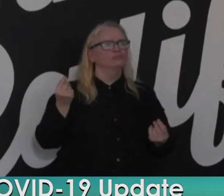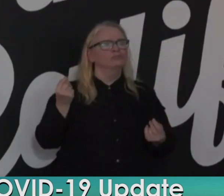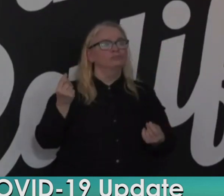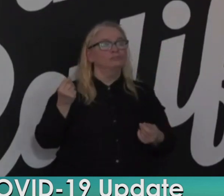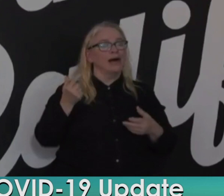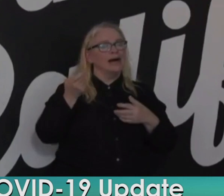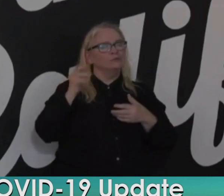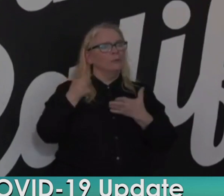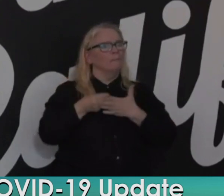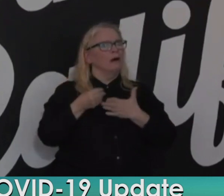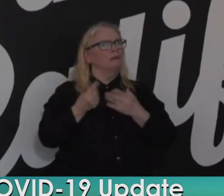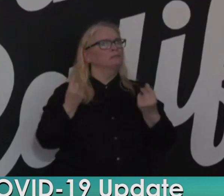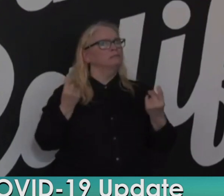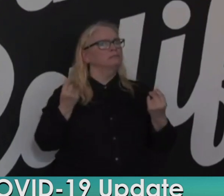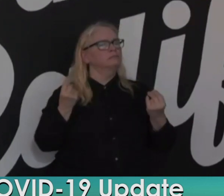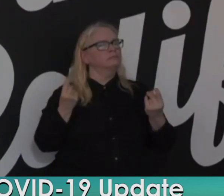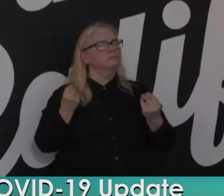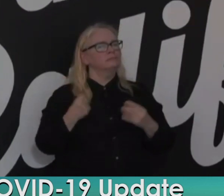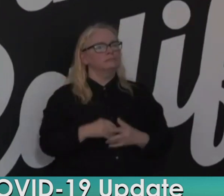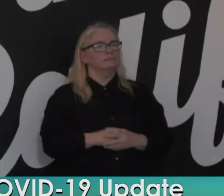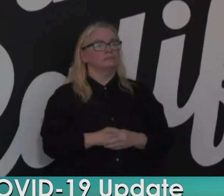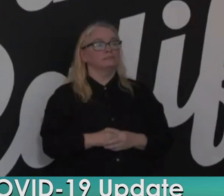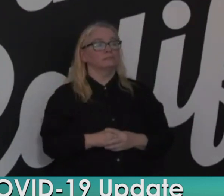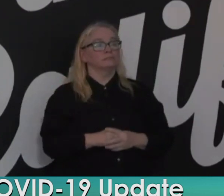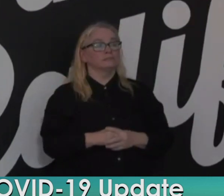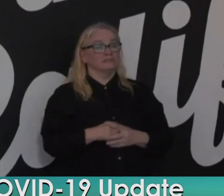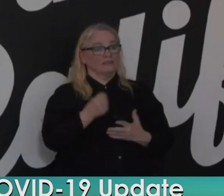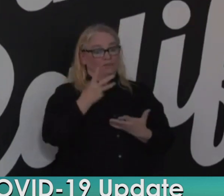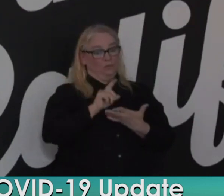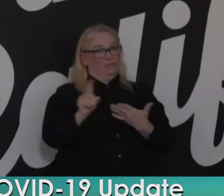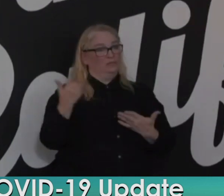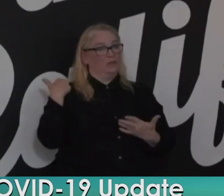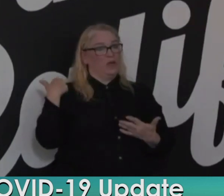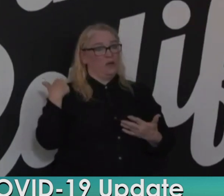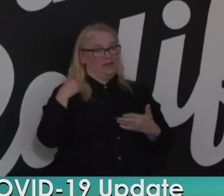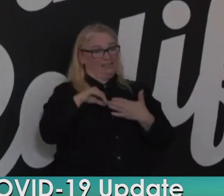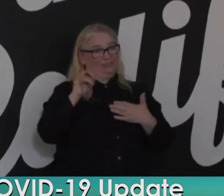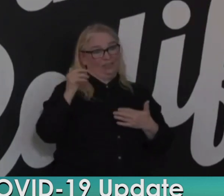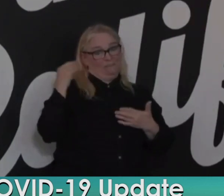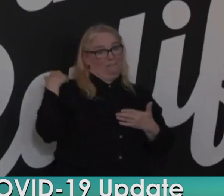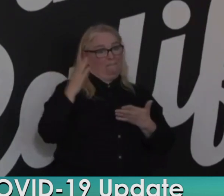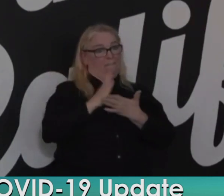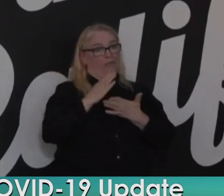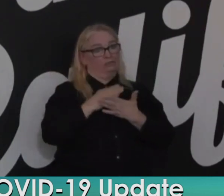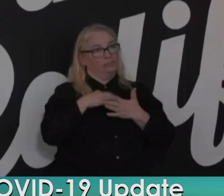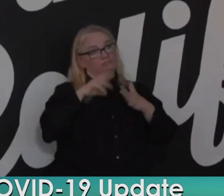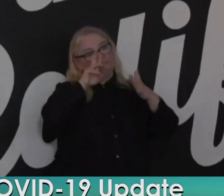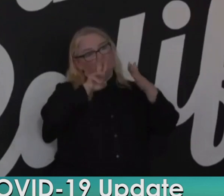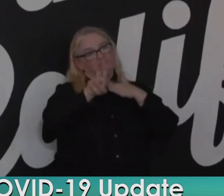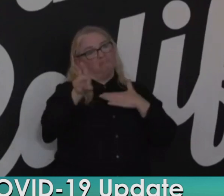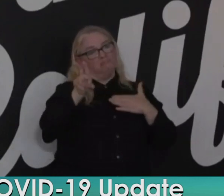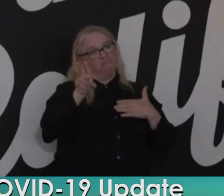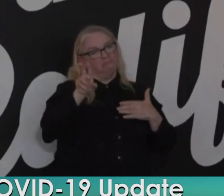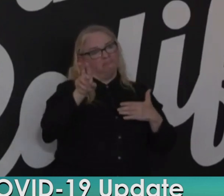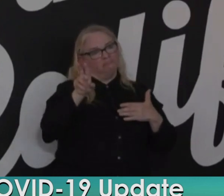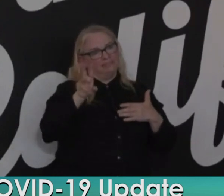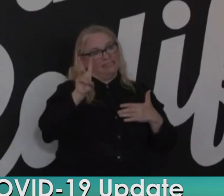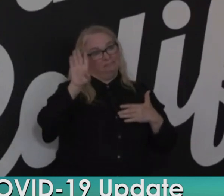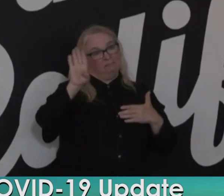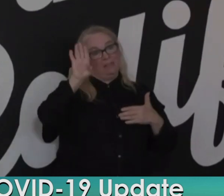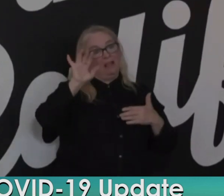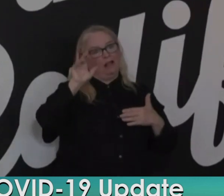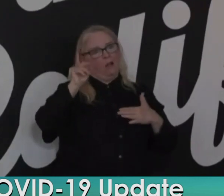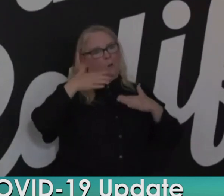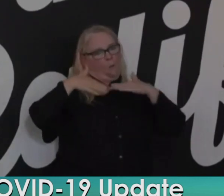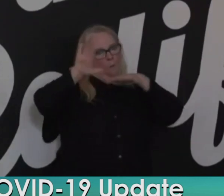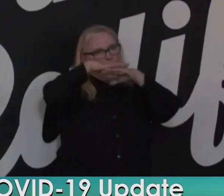few weeks ago, in my January budget, we announced a projected $6 billion budget surplus.